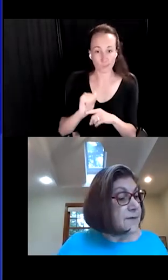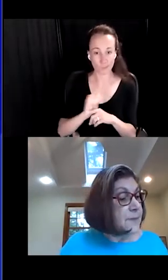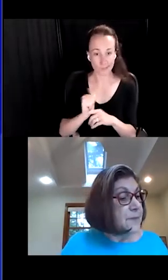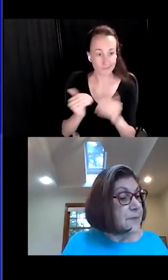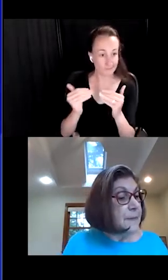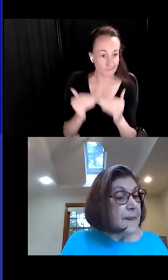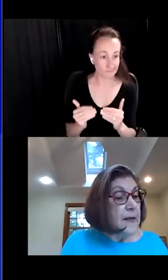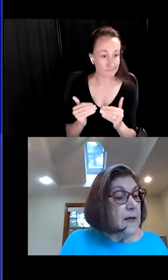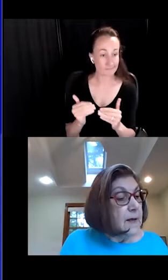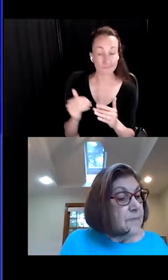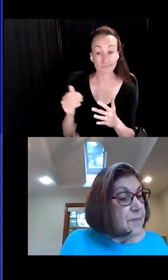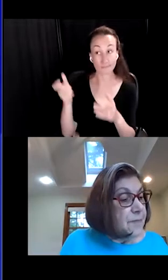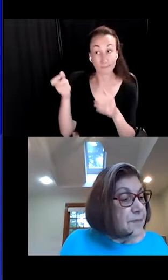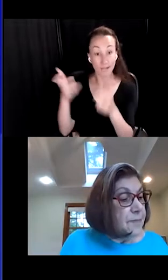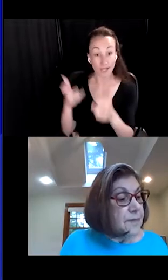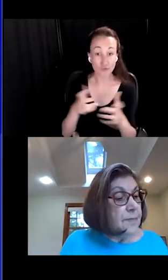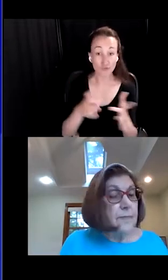above.